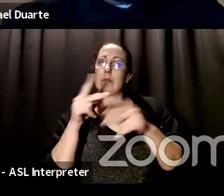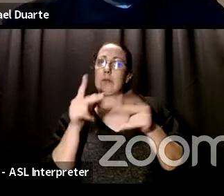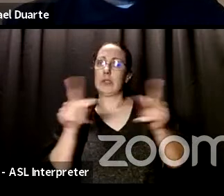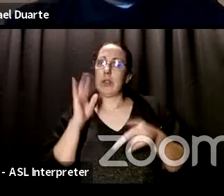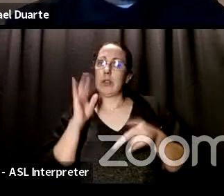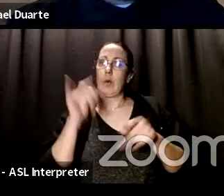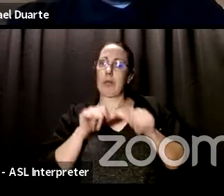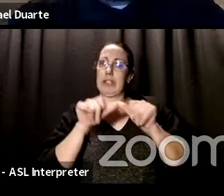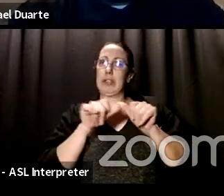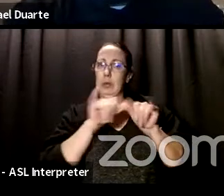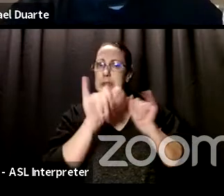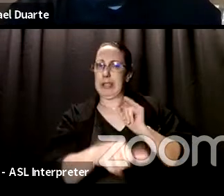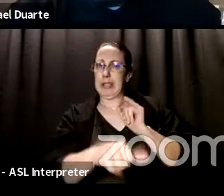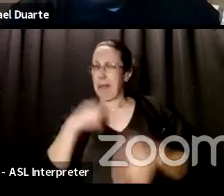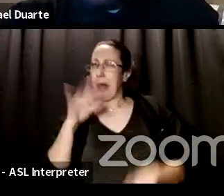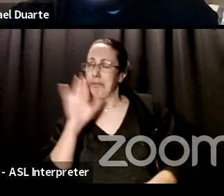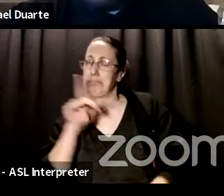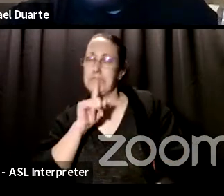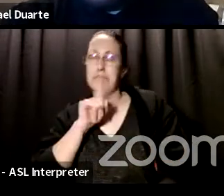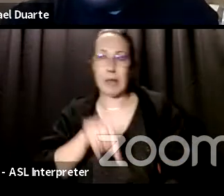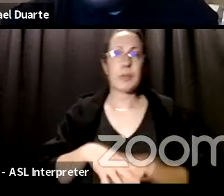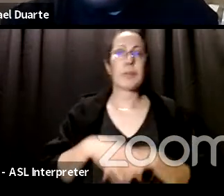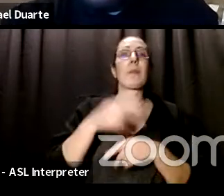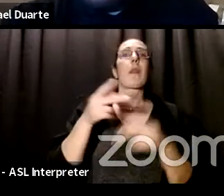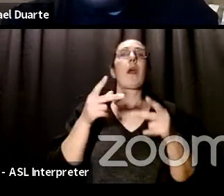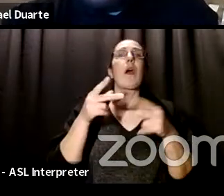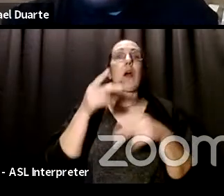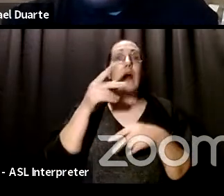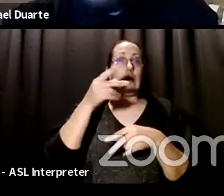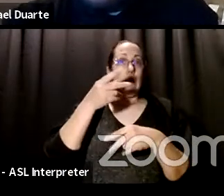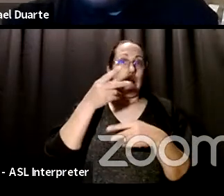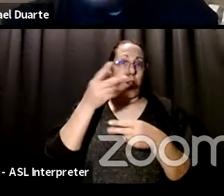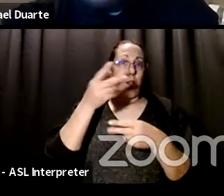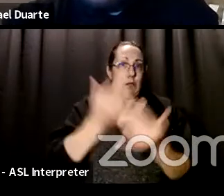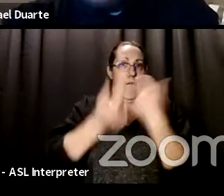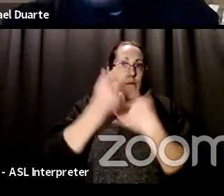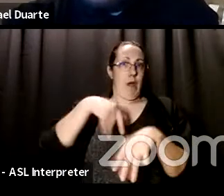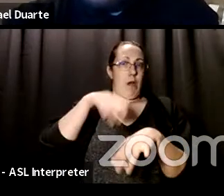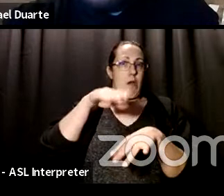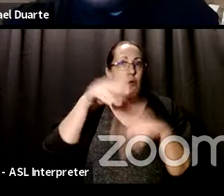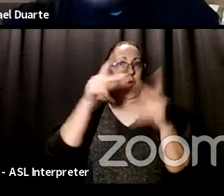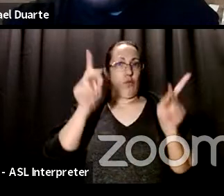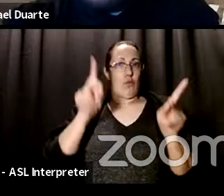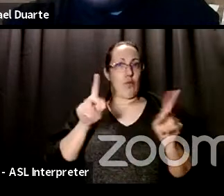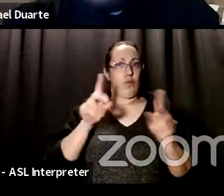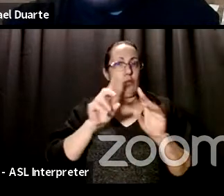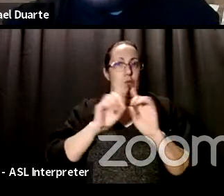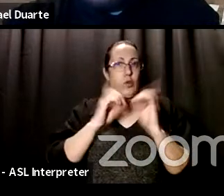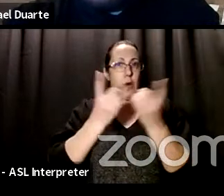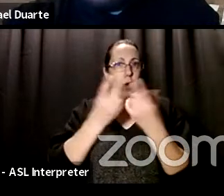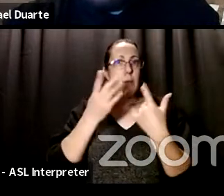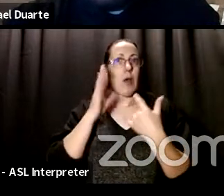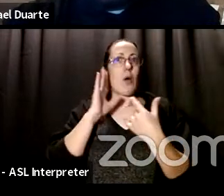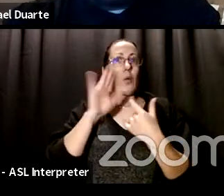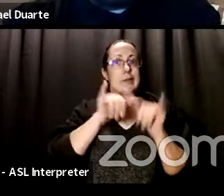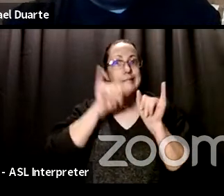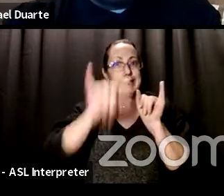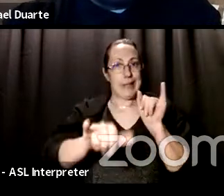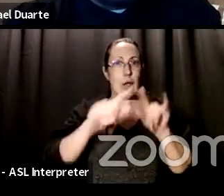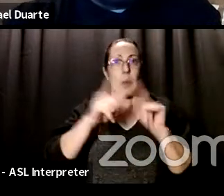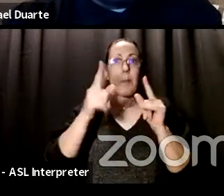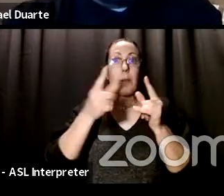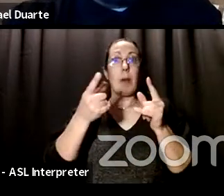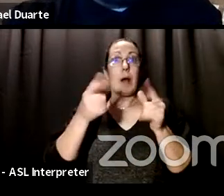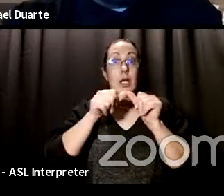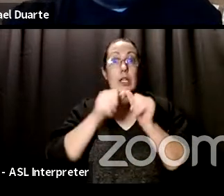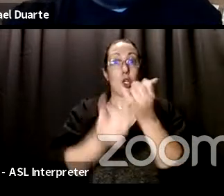that question. The fire department and the fire station will stay there, but they will no longer be burning in that tower. So we took